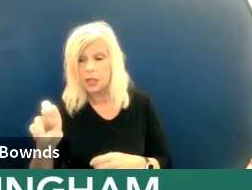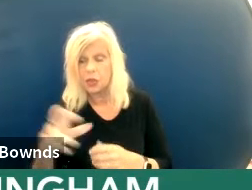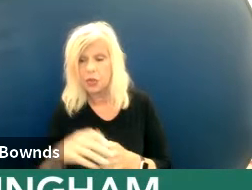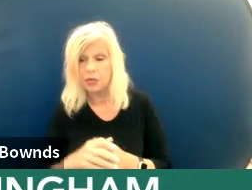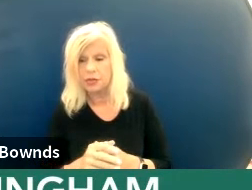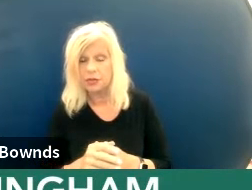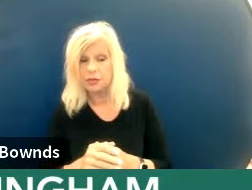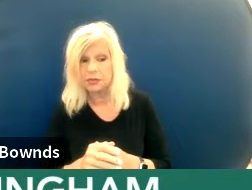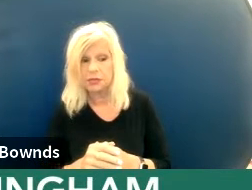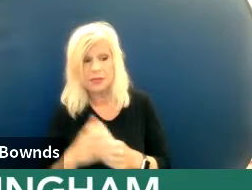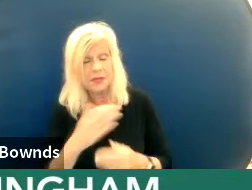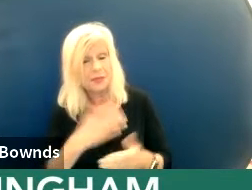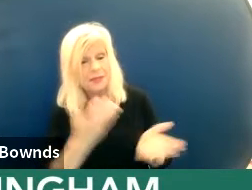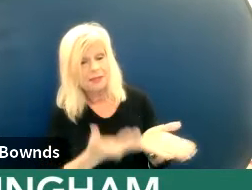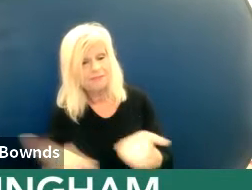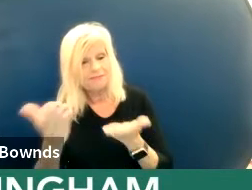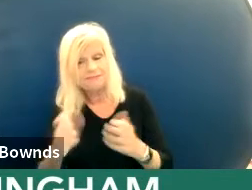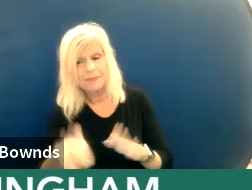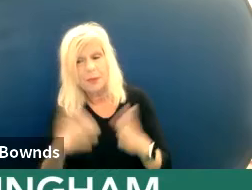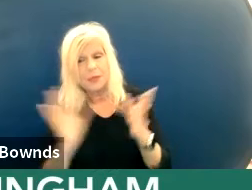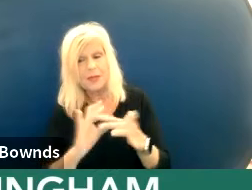deliver the opening remarks?